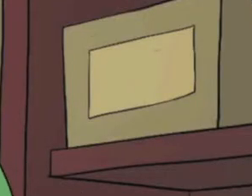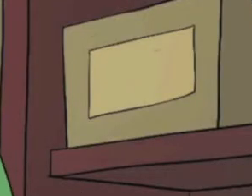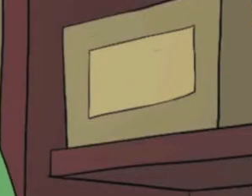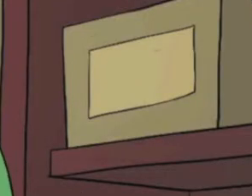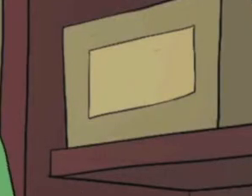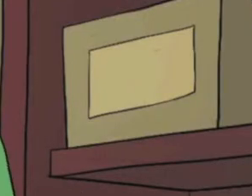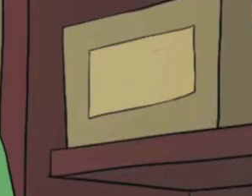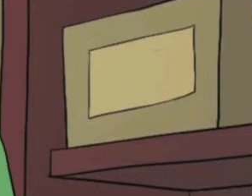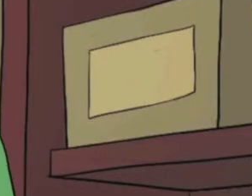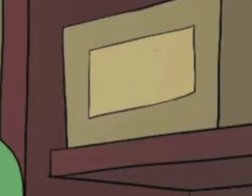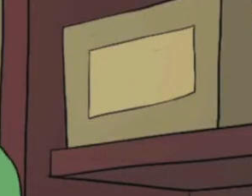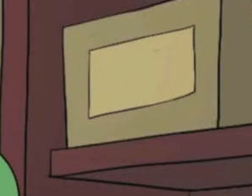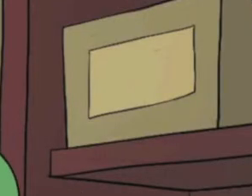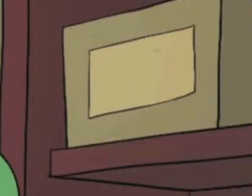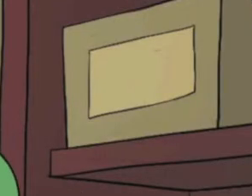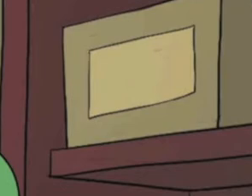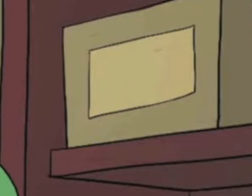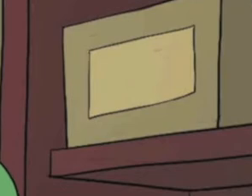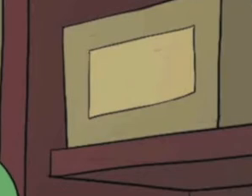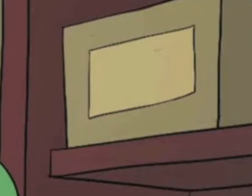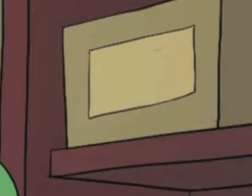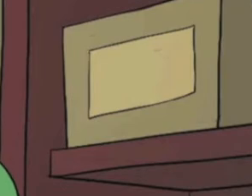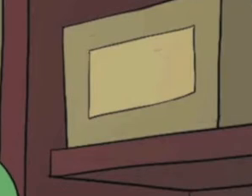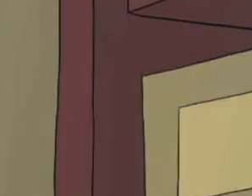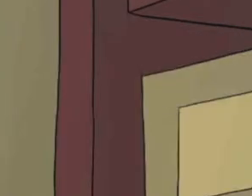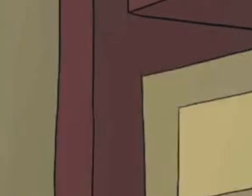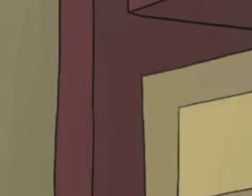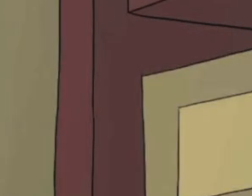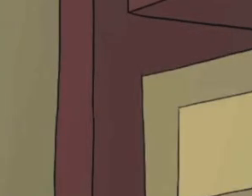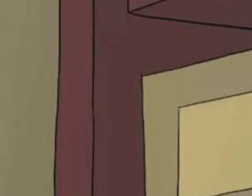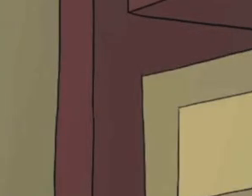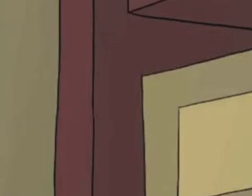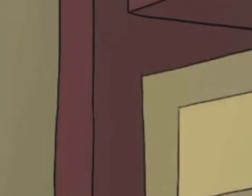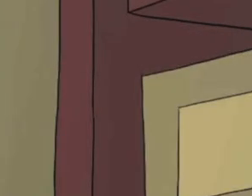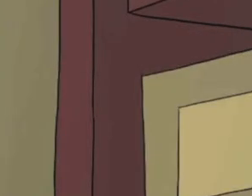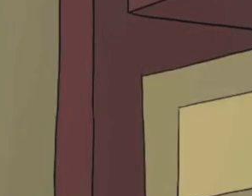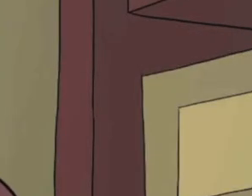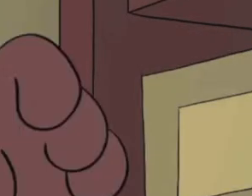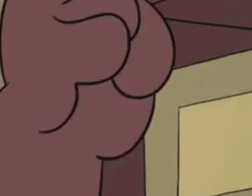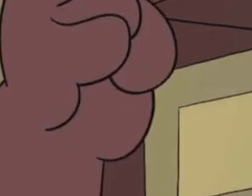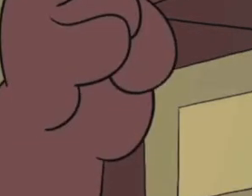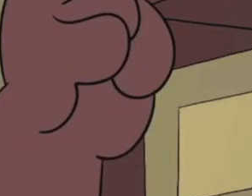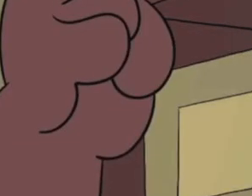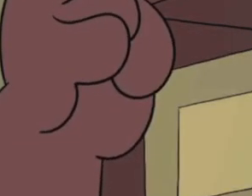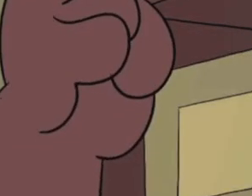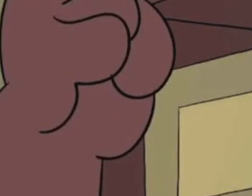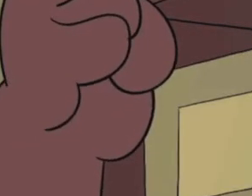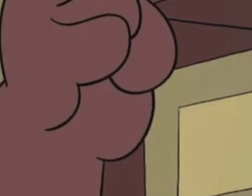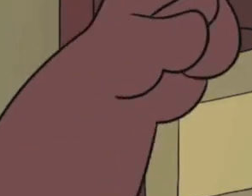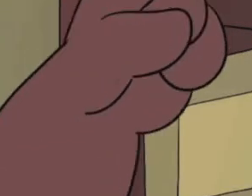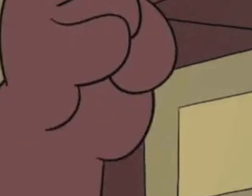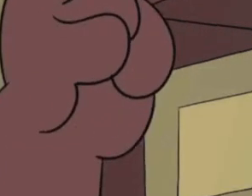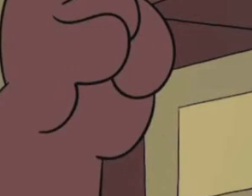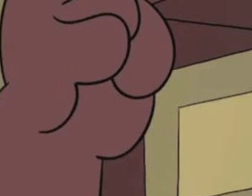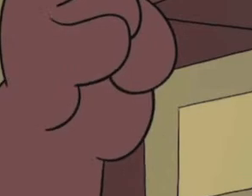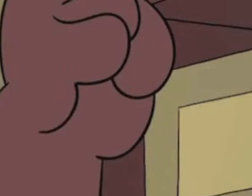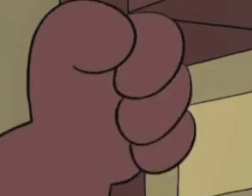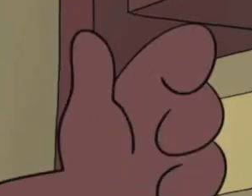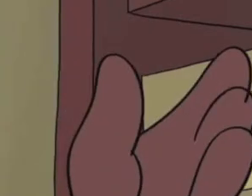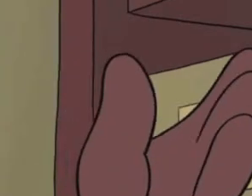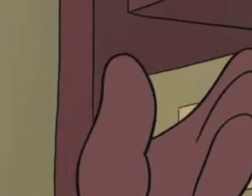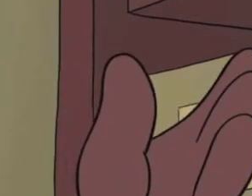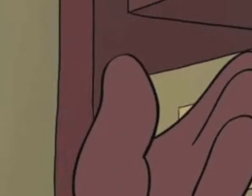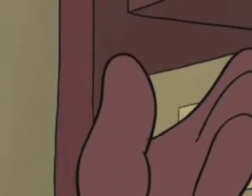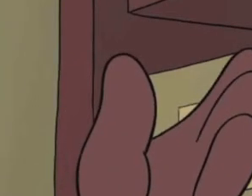for. Now how did it get there? Tabo! Do you know that with EFRIS, you can stay on track of all your business